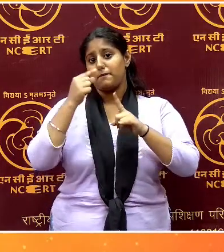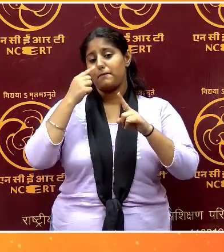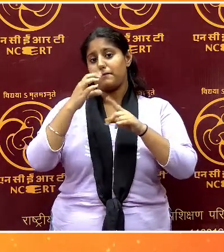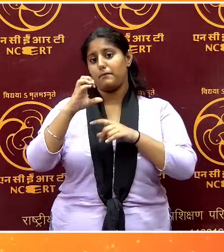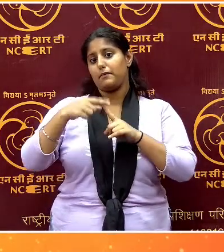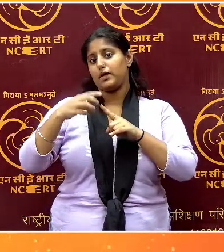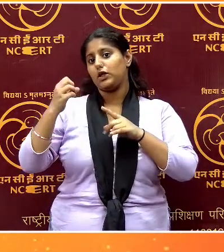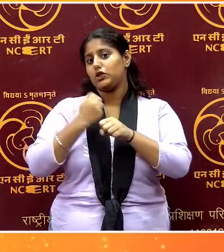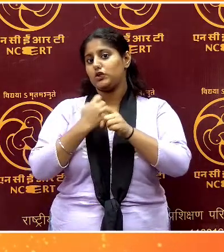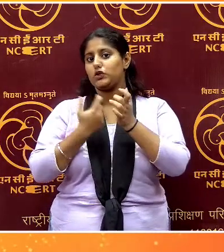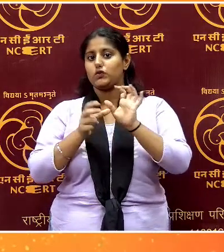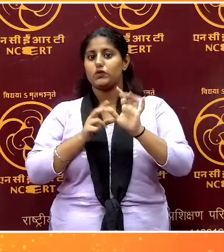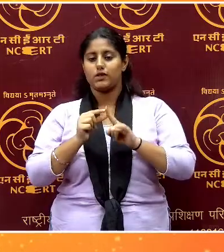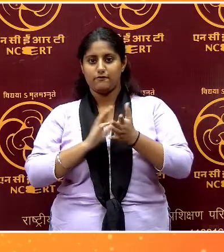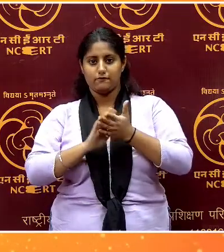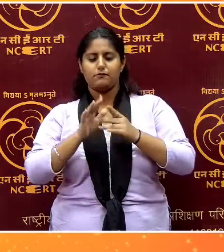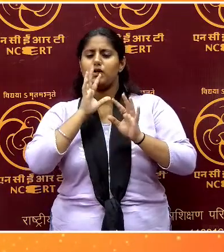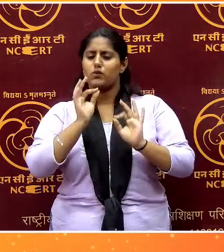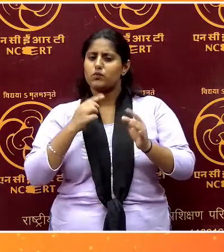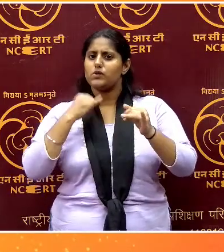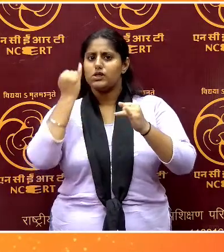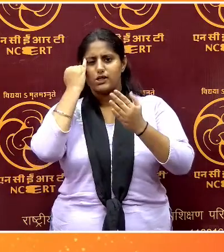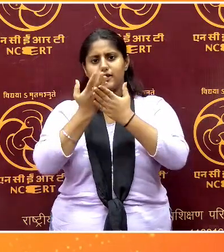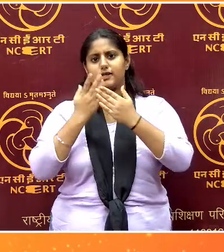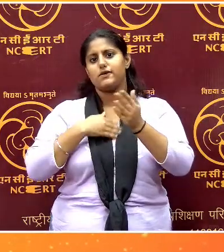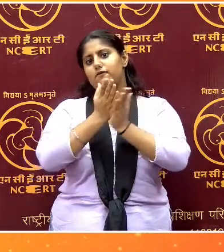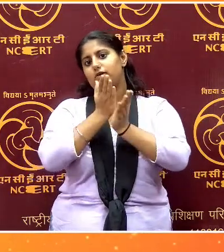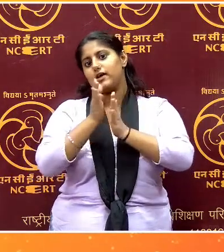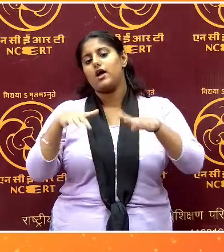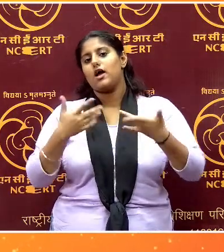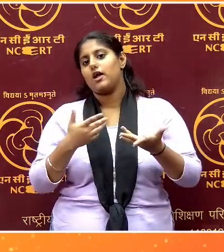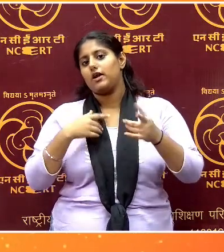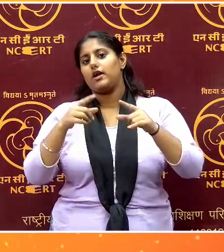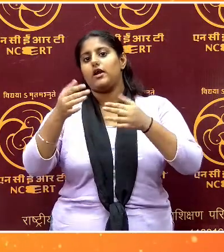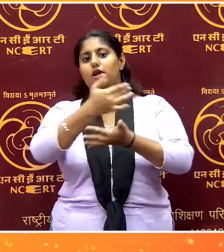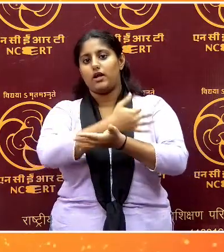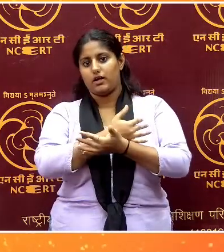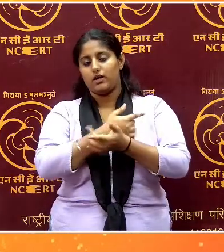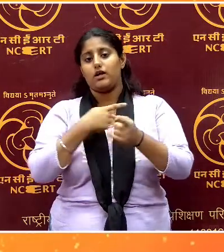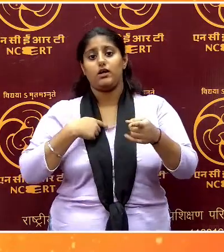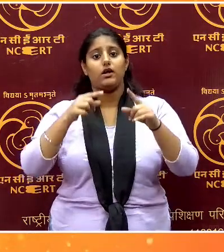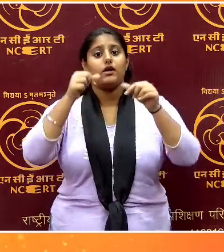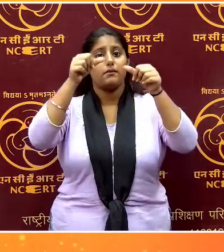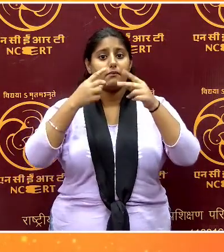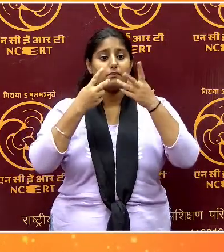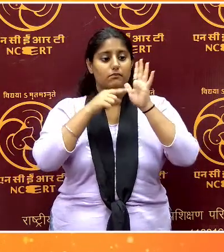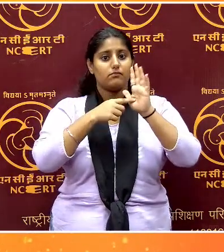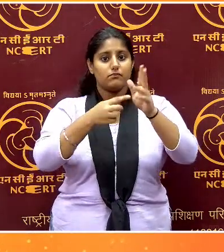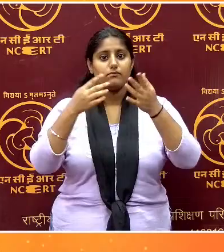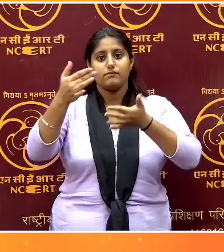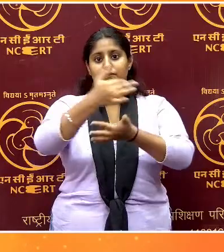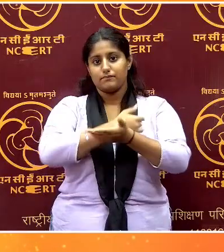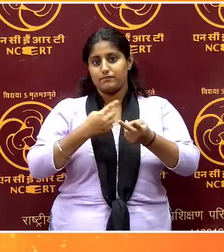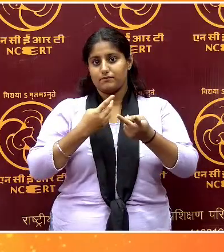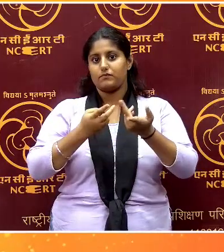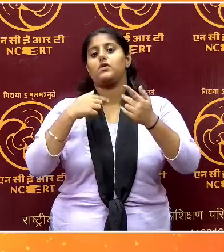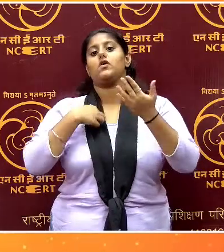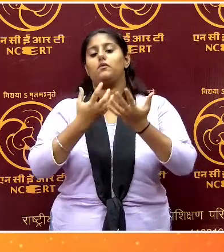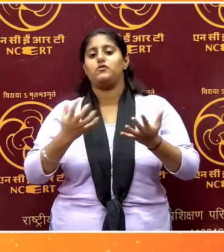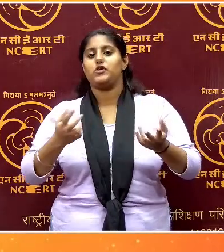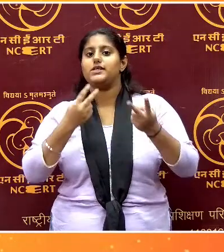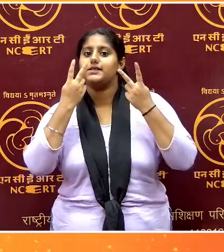visual and suggestive way to express the data. They represent data through pictures of